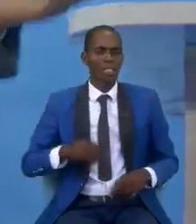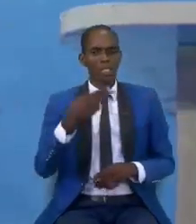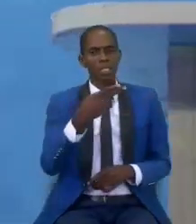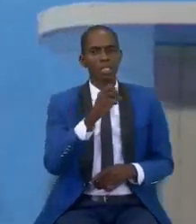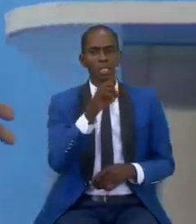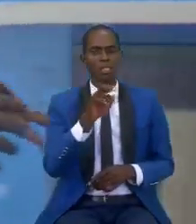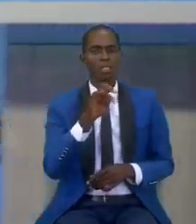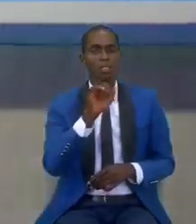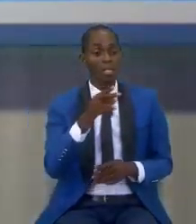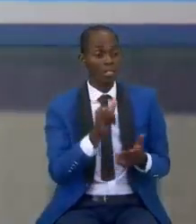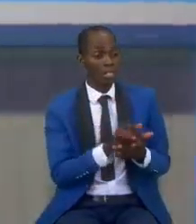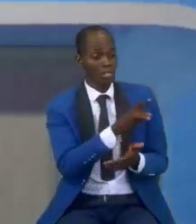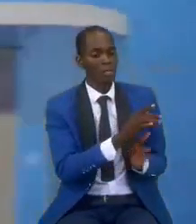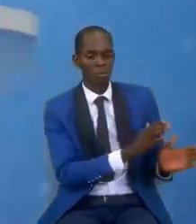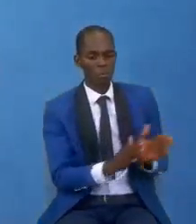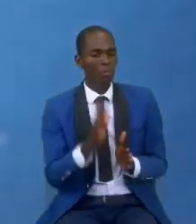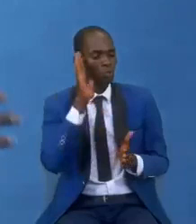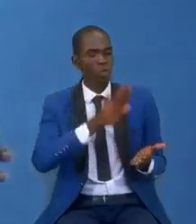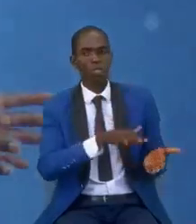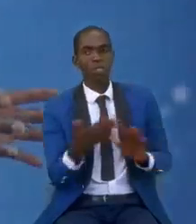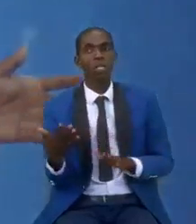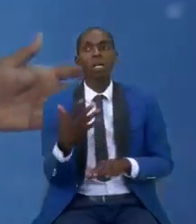then God sent an angel and destroy